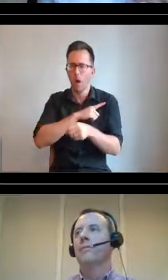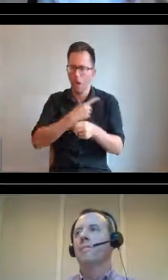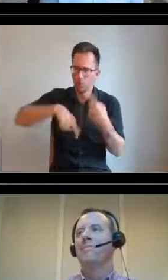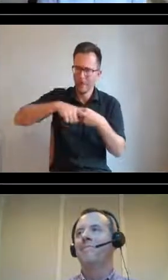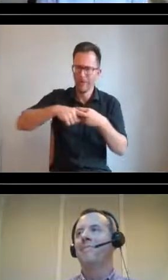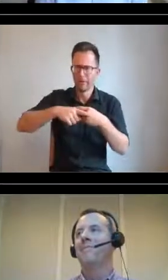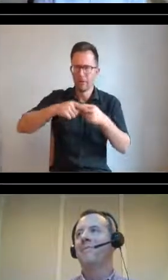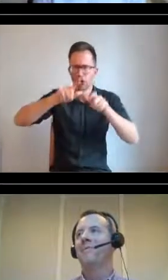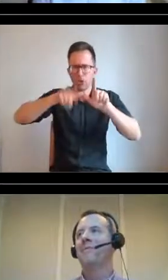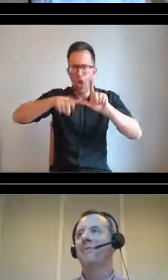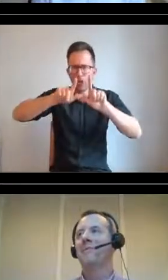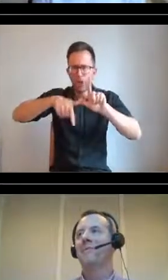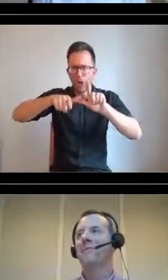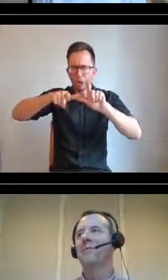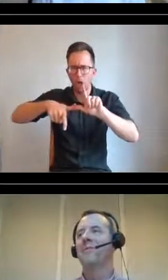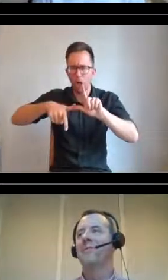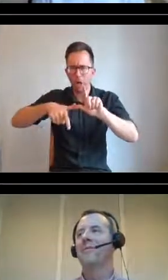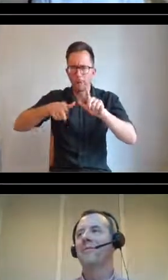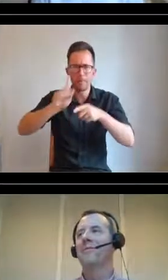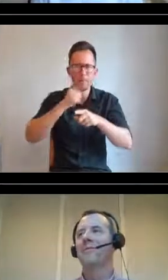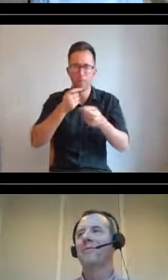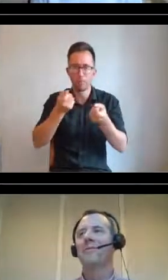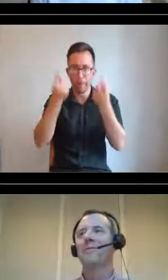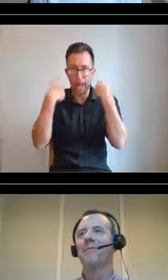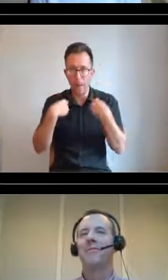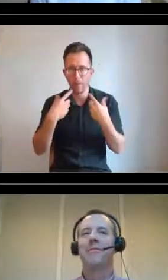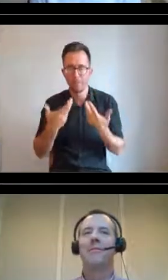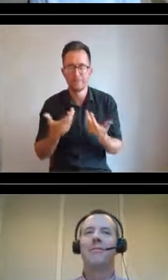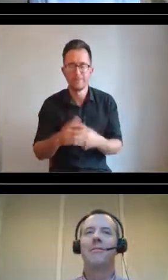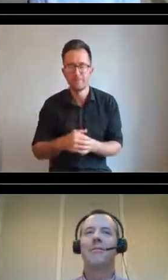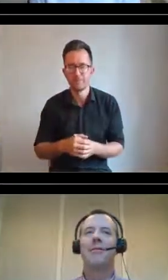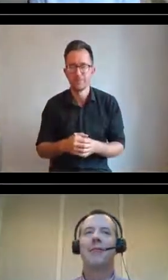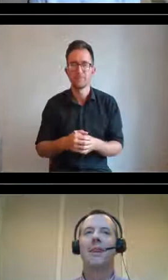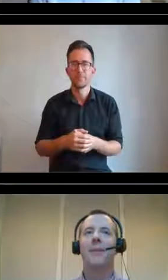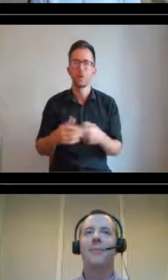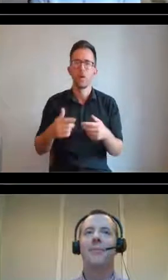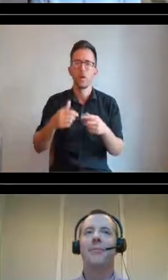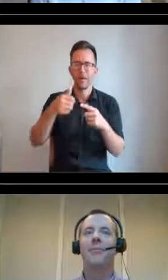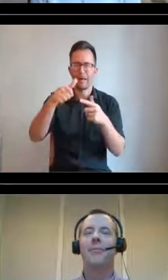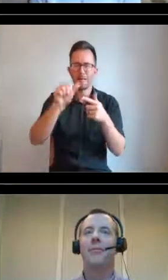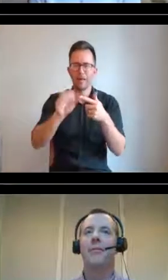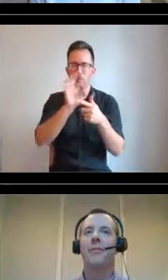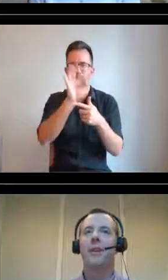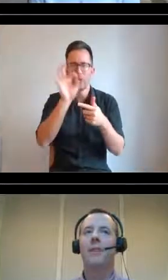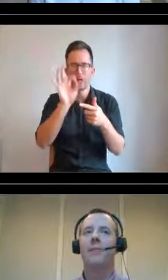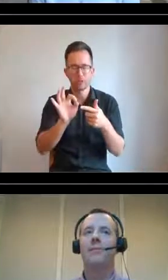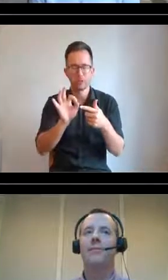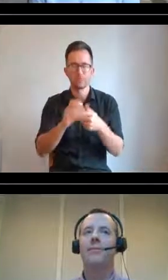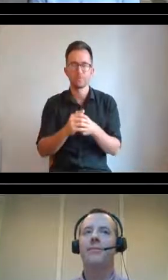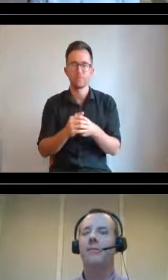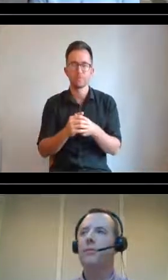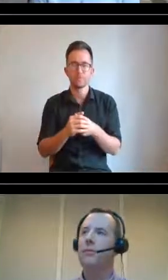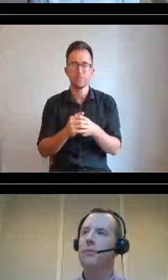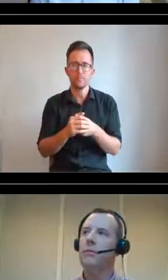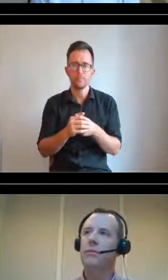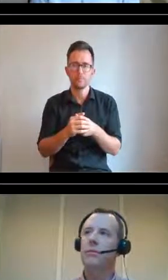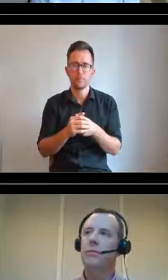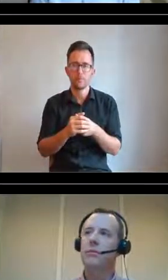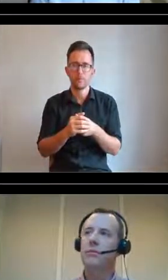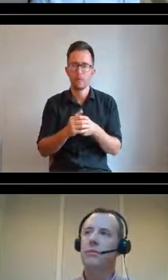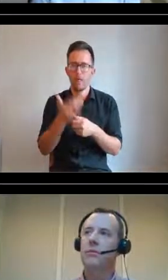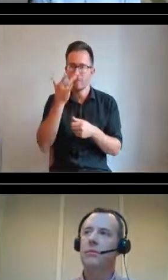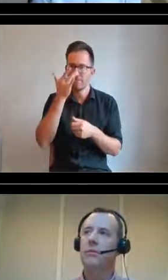to understand. Yeah, thank you. Next question that's come in. The removal of a false